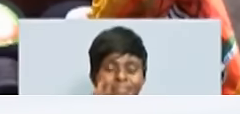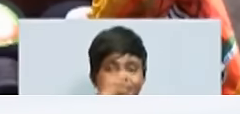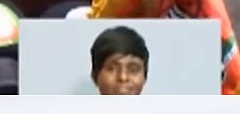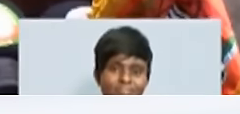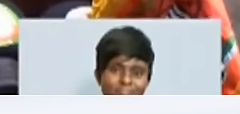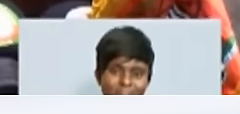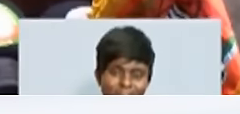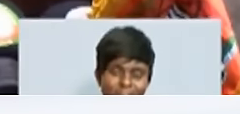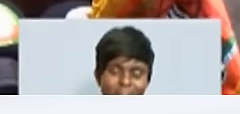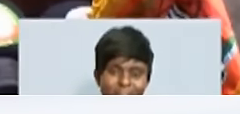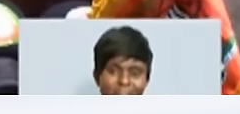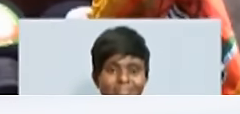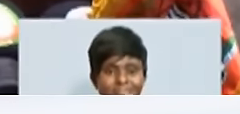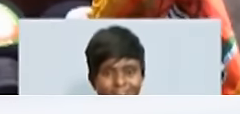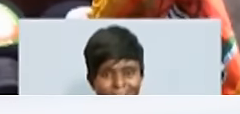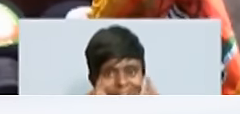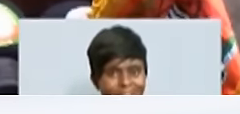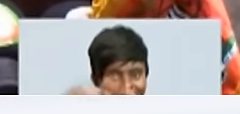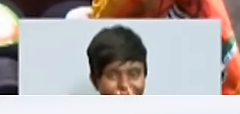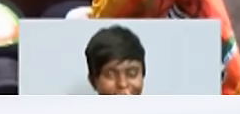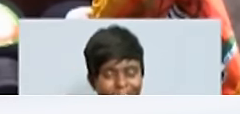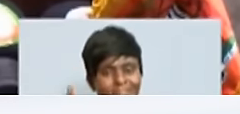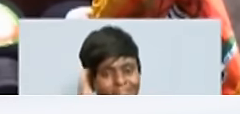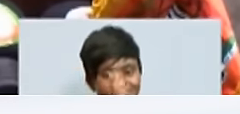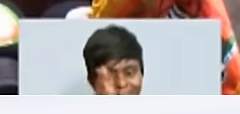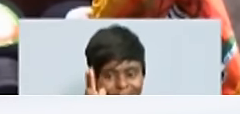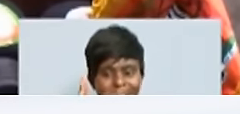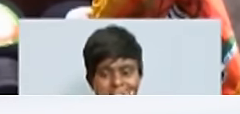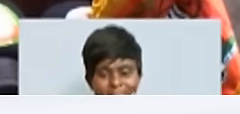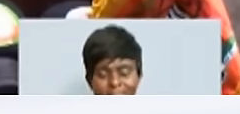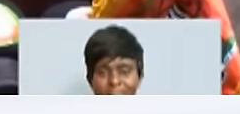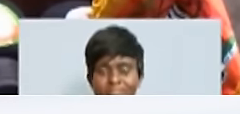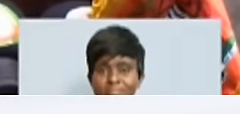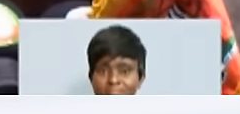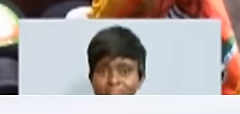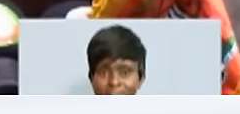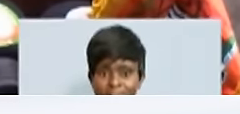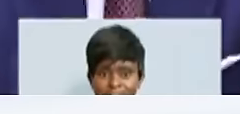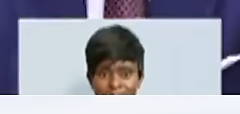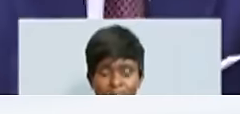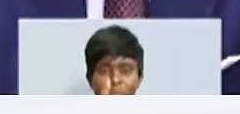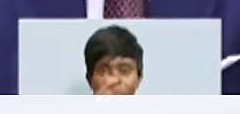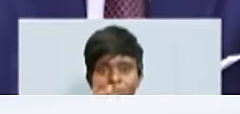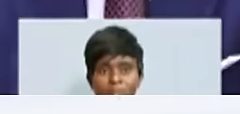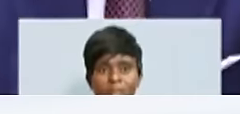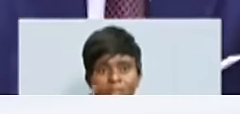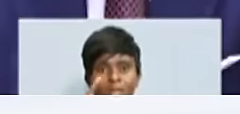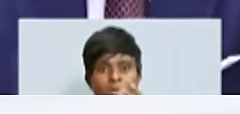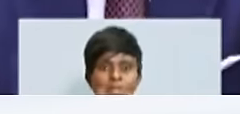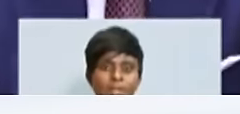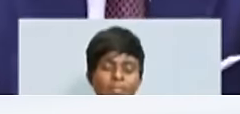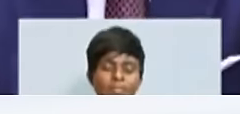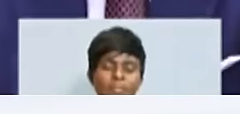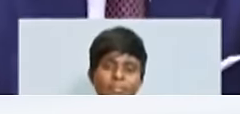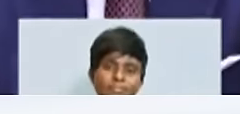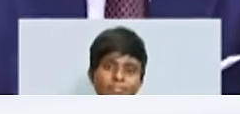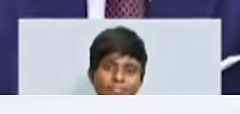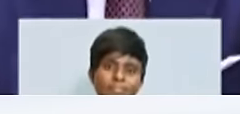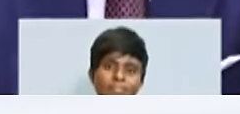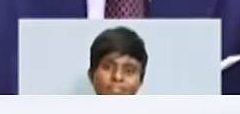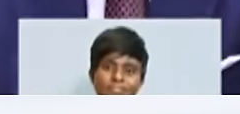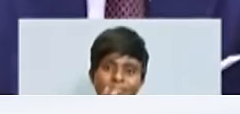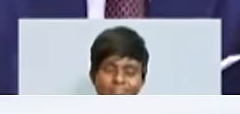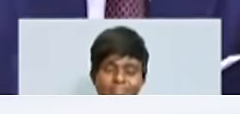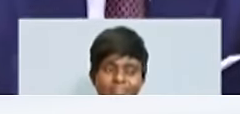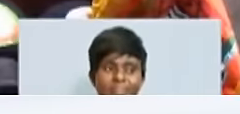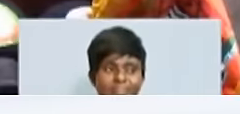desks being supplied to schools. As we sit here and speak, this is happening across the country. And we